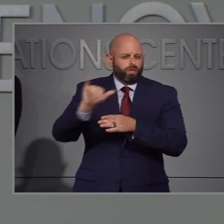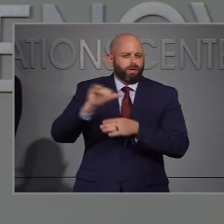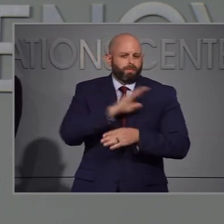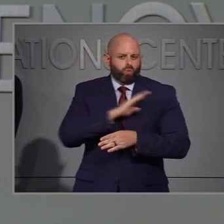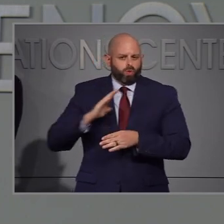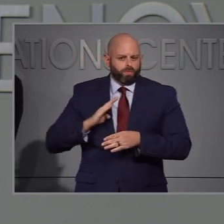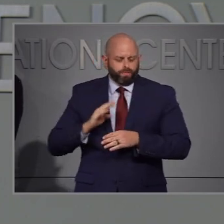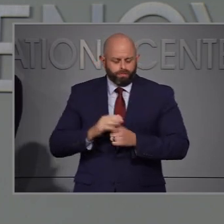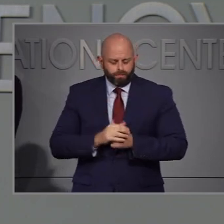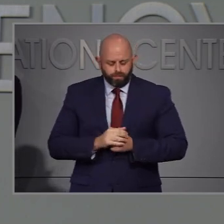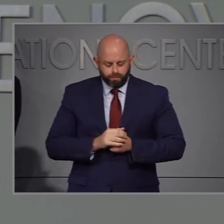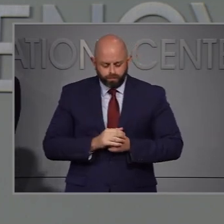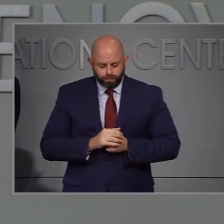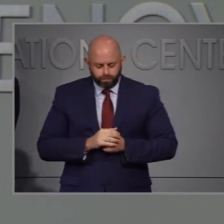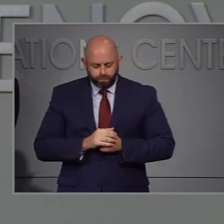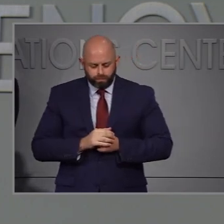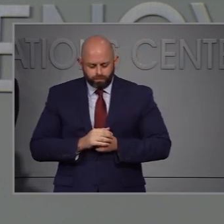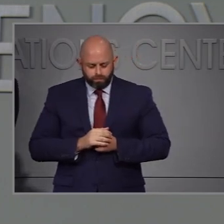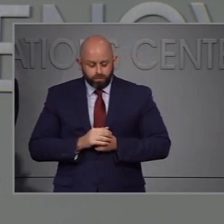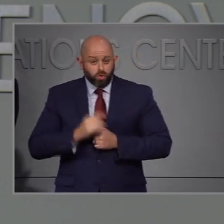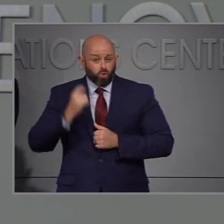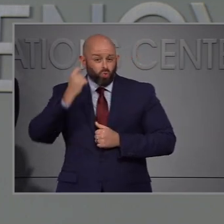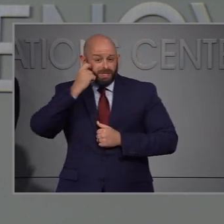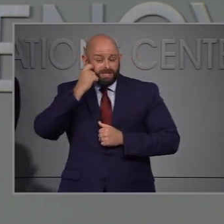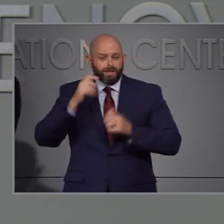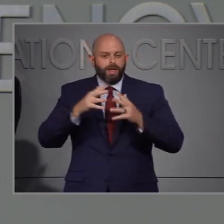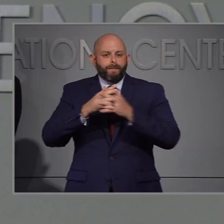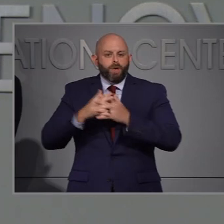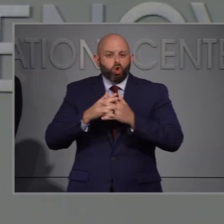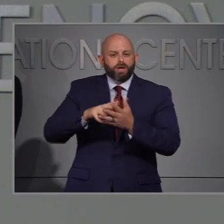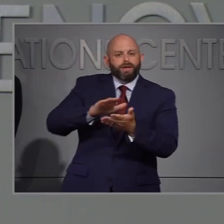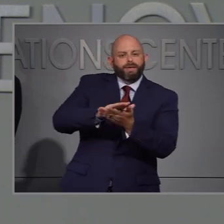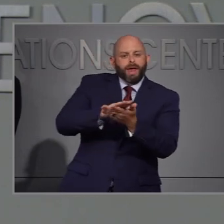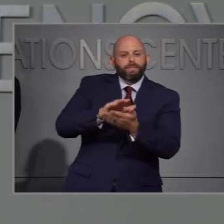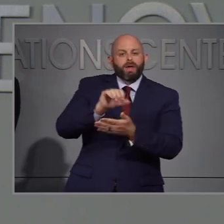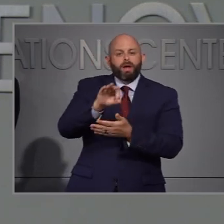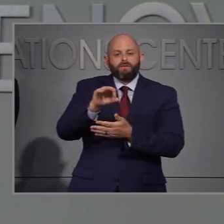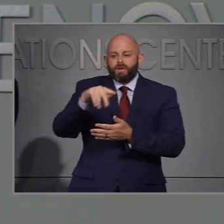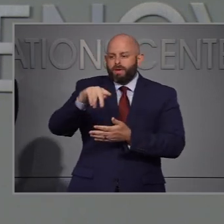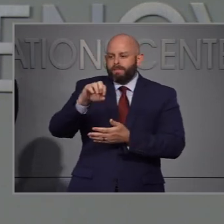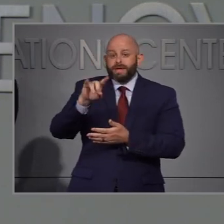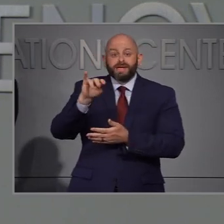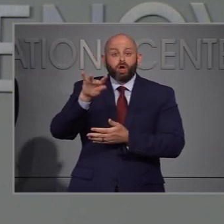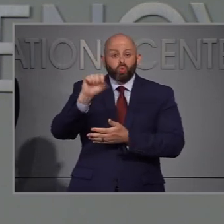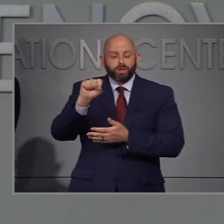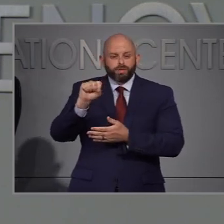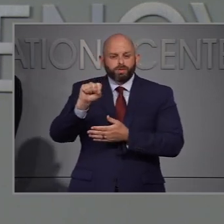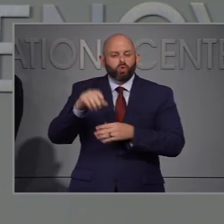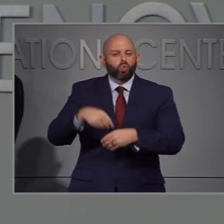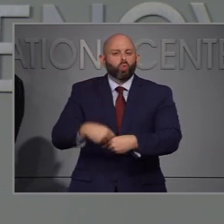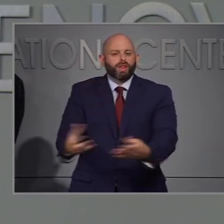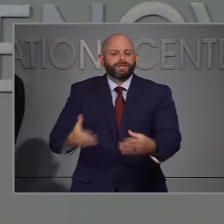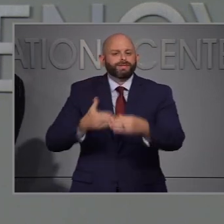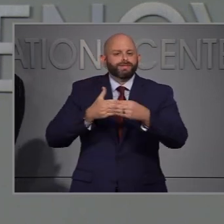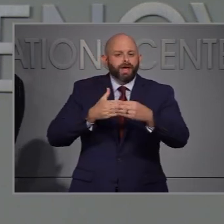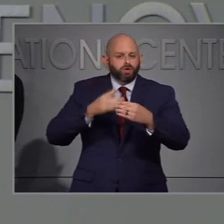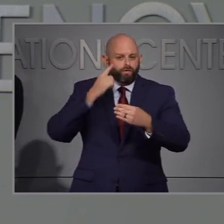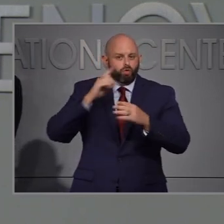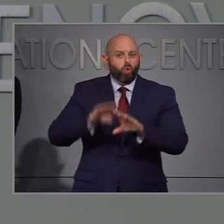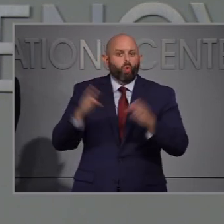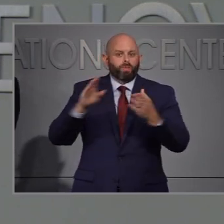Recently, the American Academy of Pediatrics released guidance on reopening schools. The